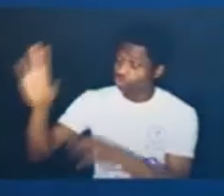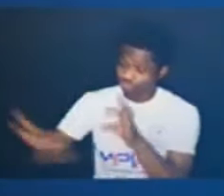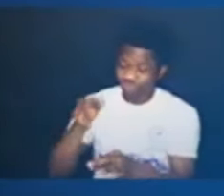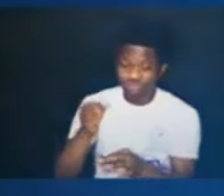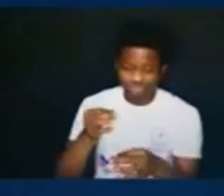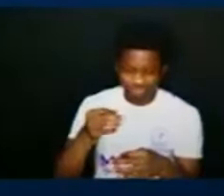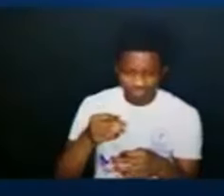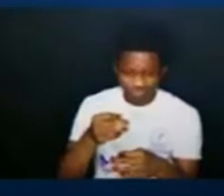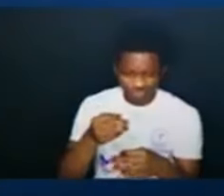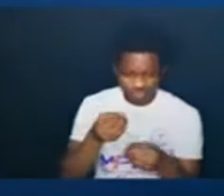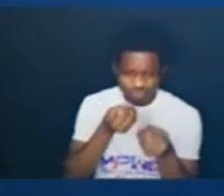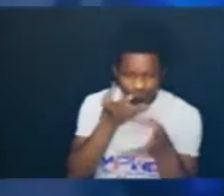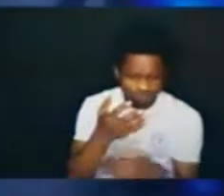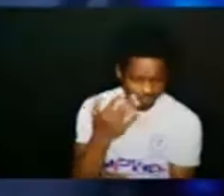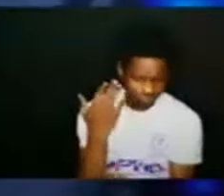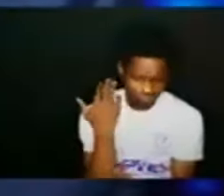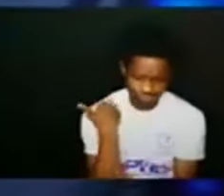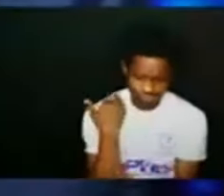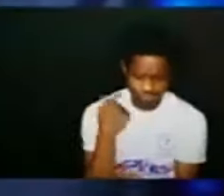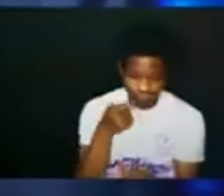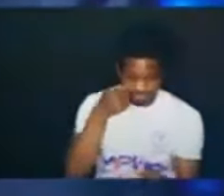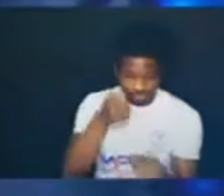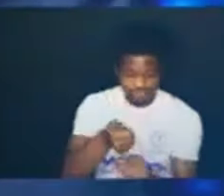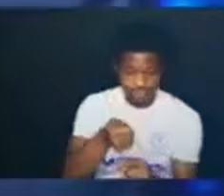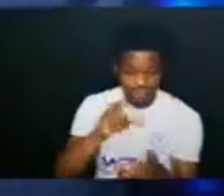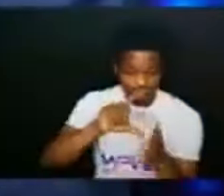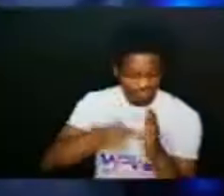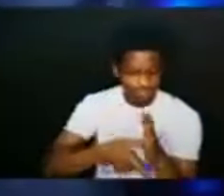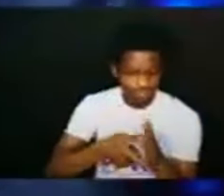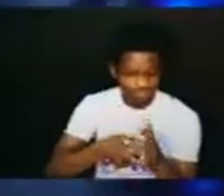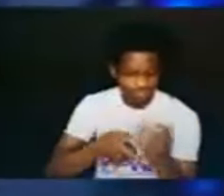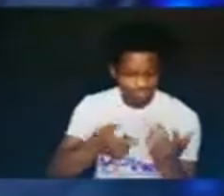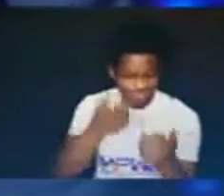because he convicts of sin and of righteousness,